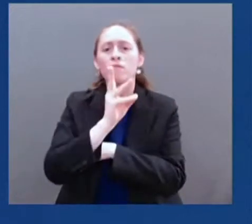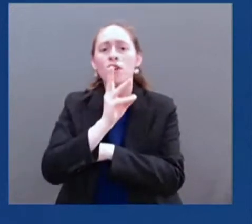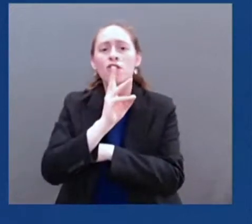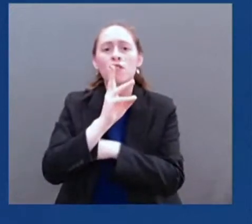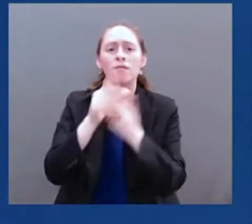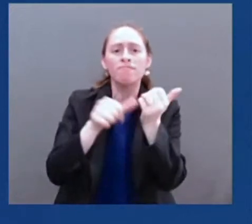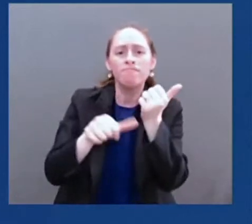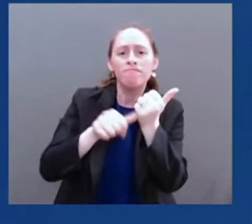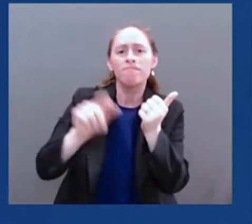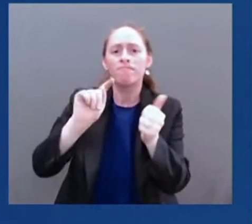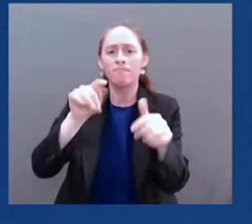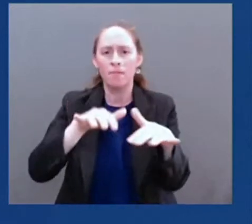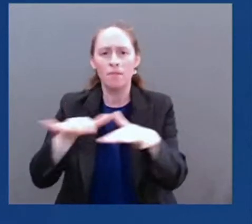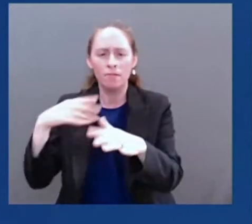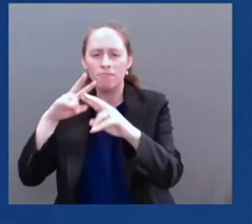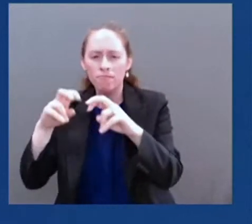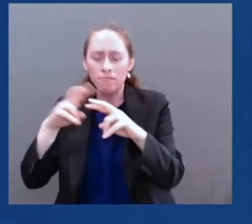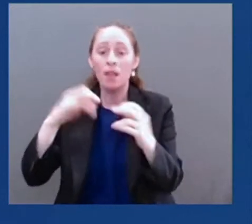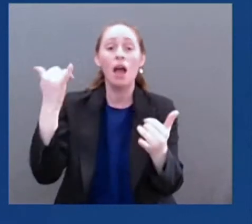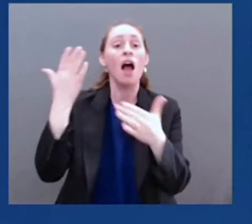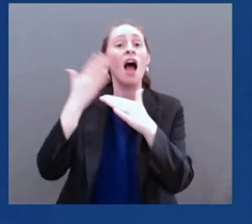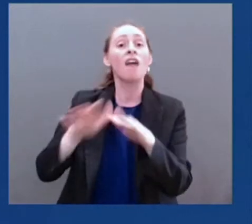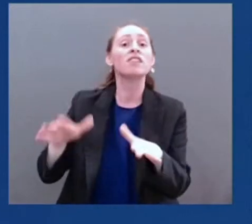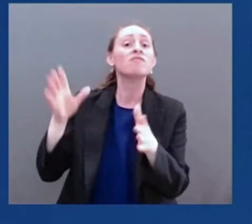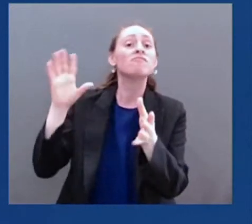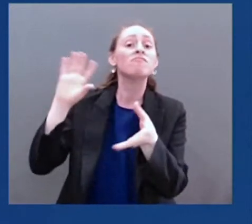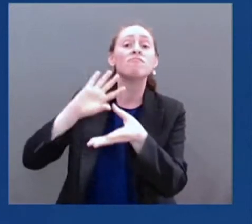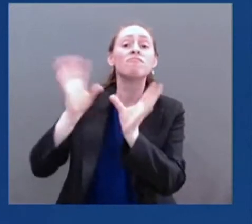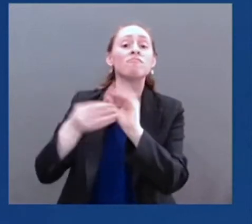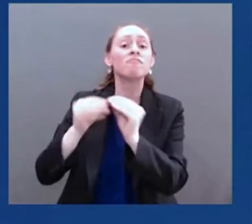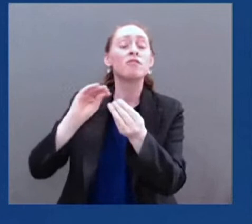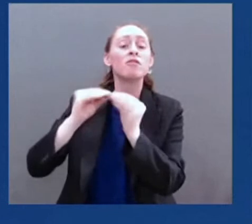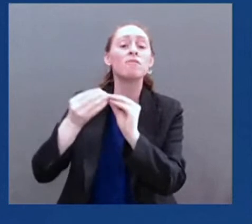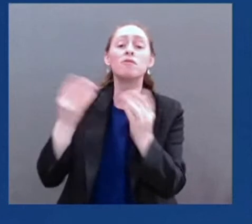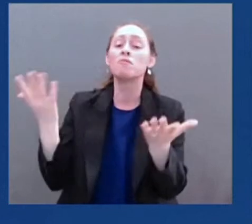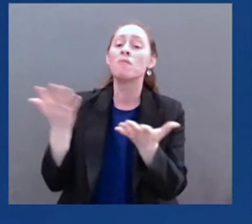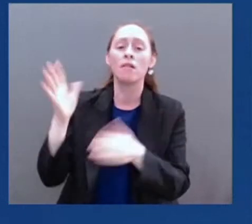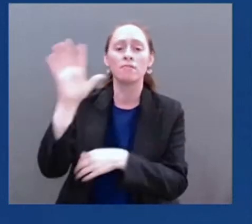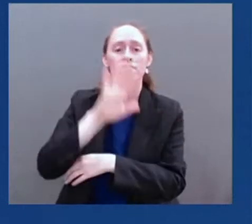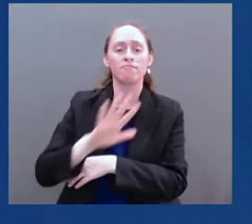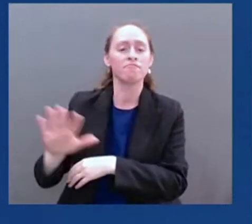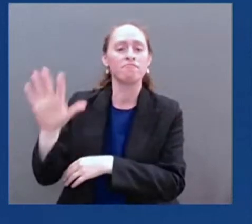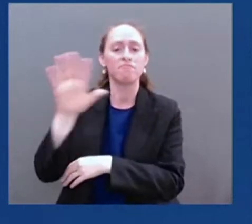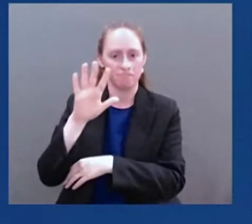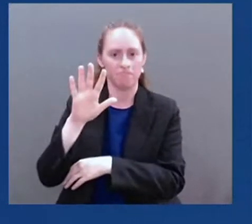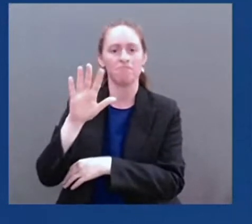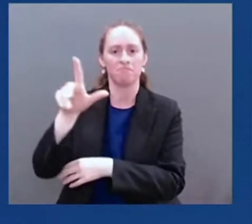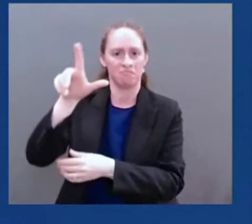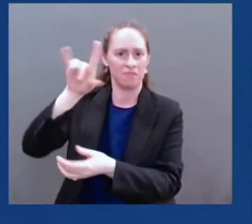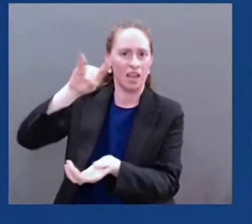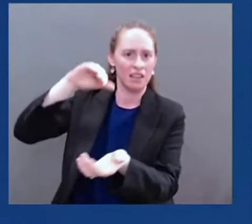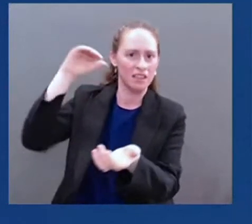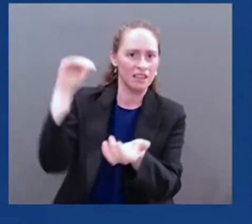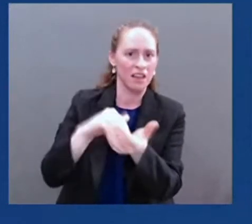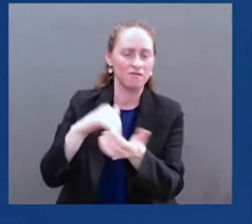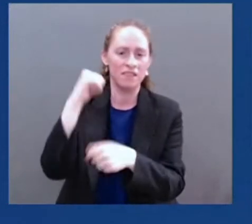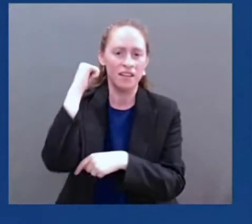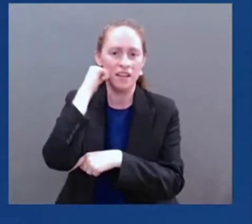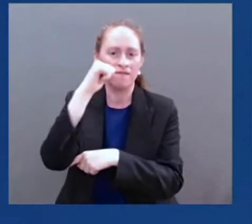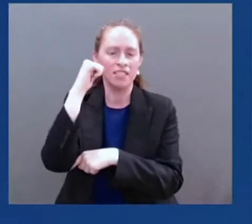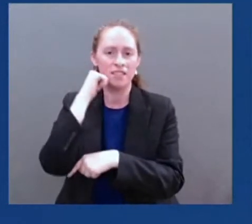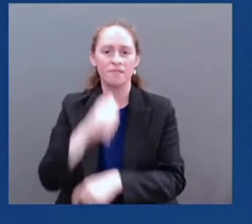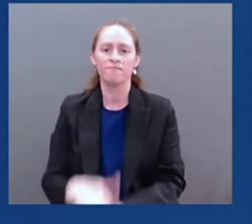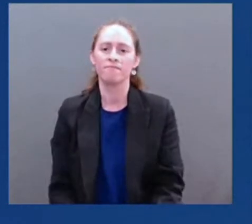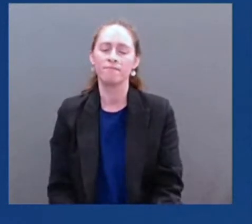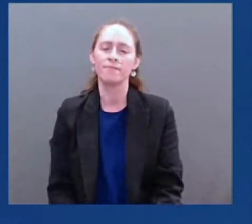about 28,600 cases per day, a decrease of about 9% over the previous week. The 7-day average of